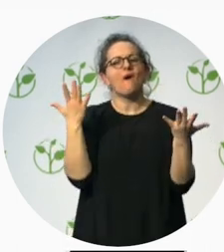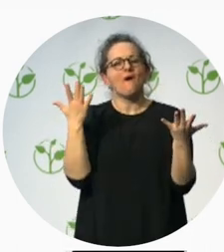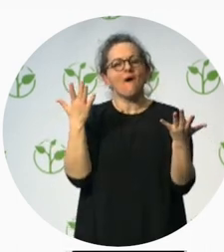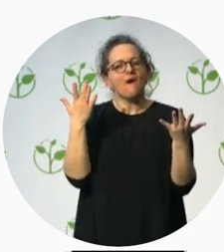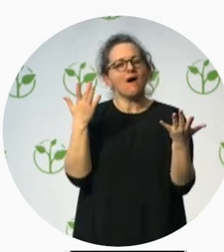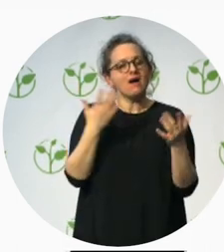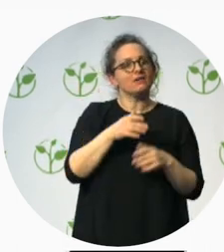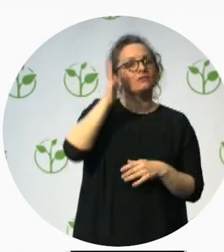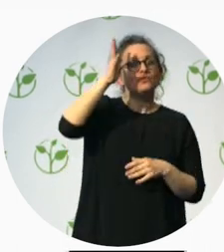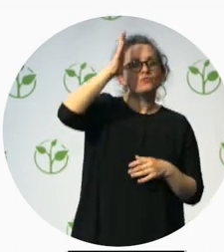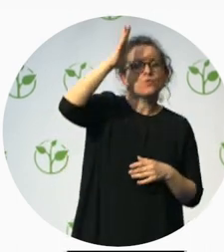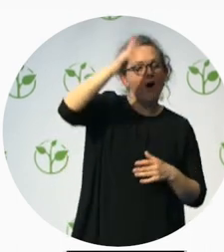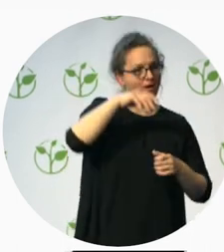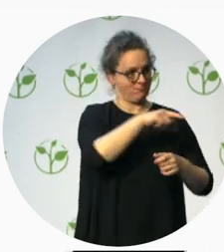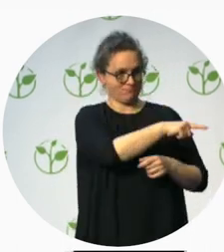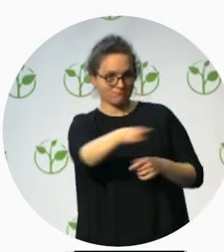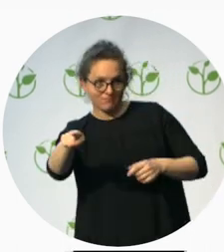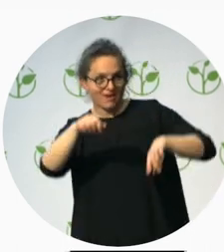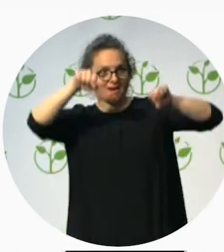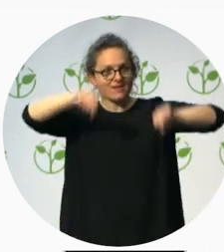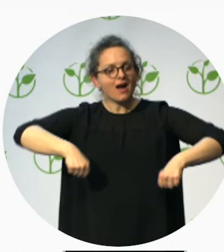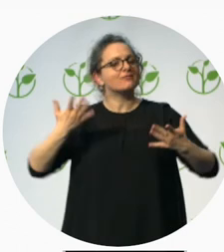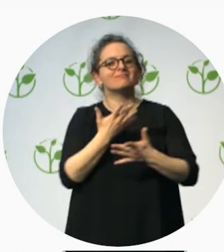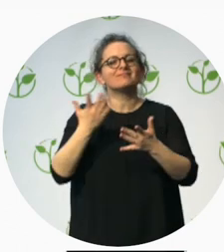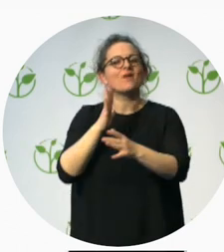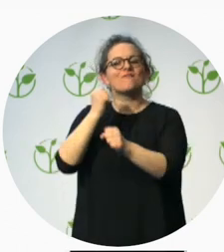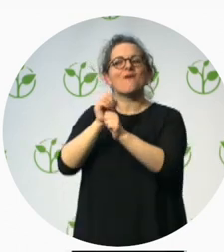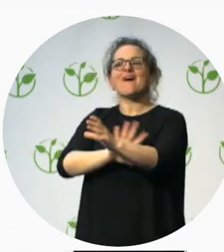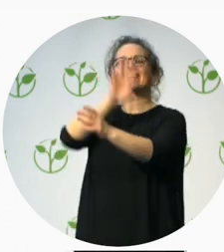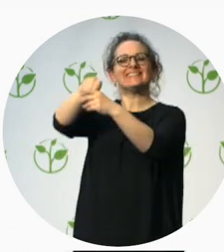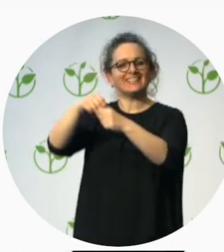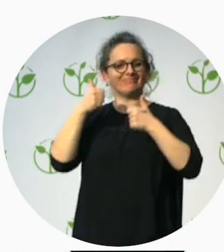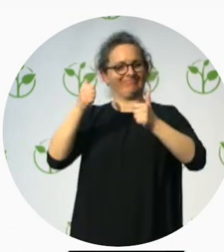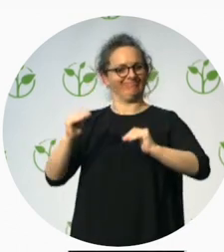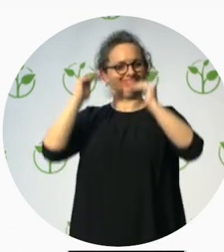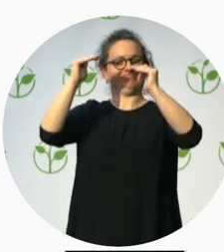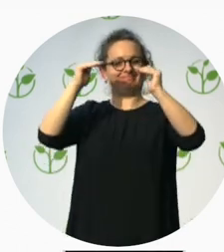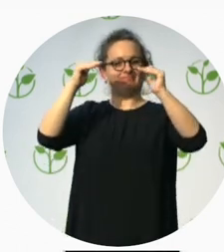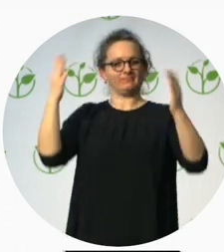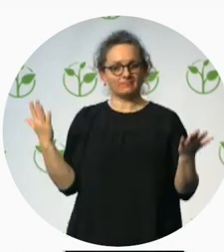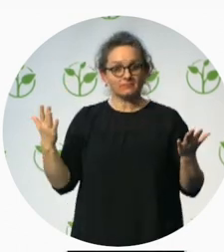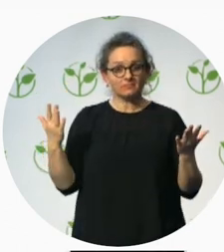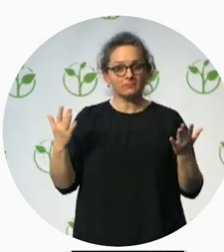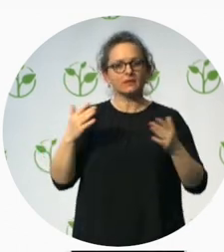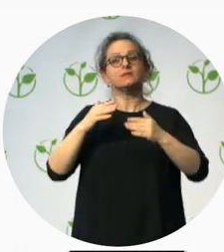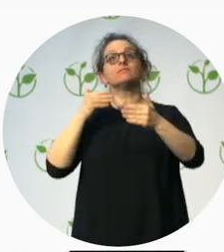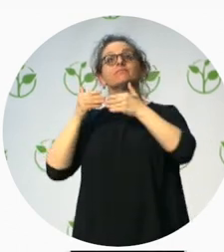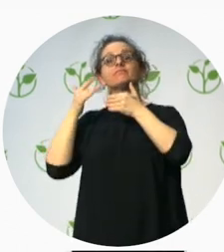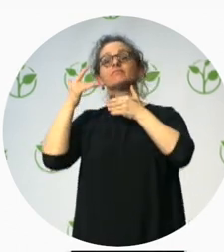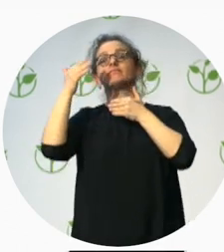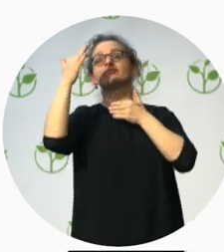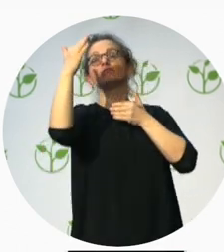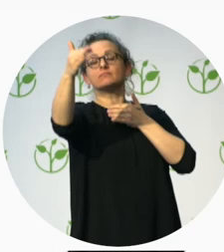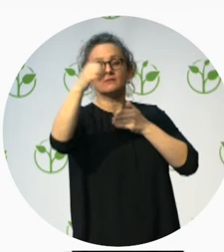future. At the Zero Project Conference 2020, we will present the results and share